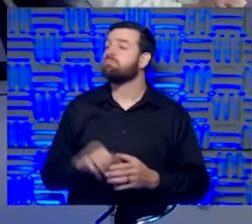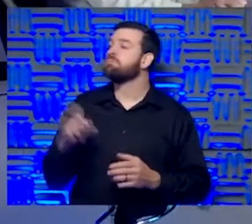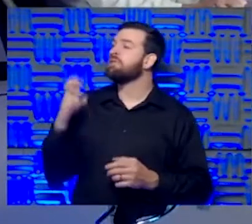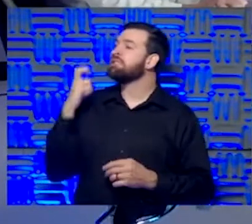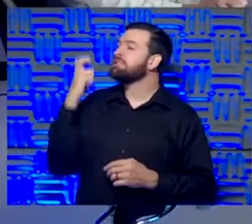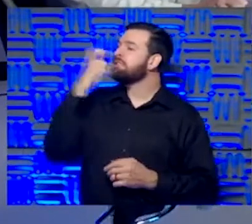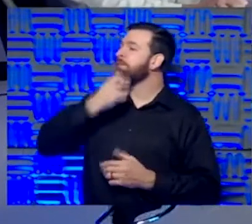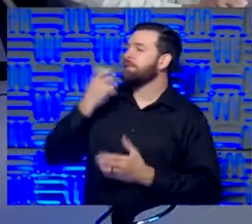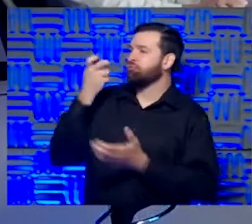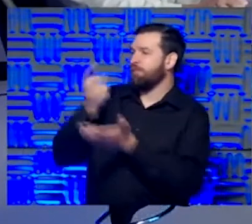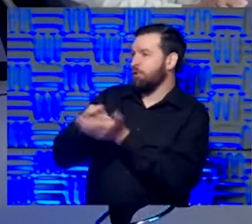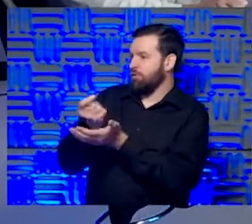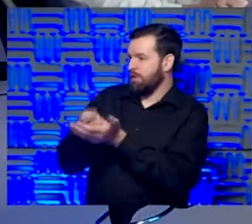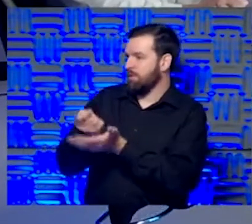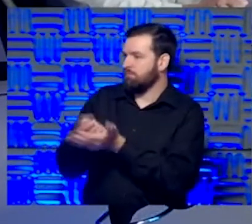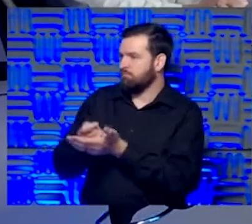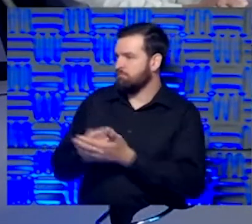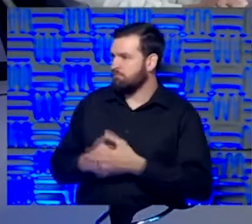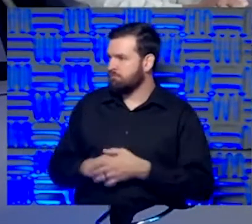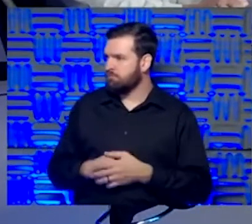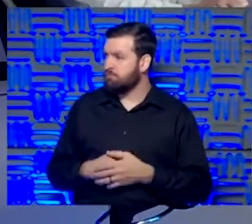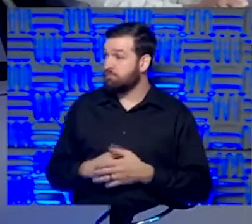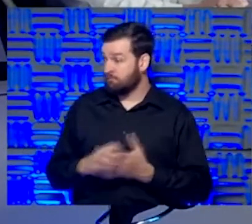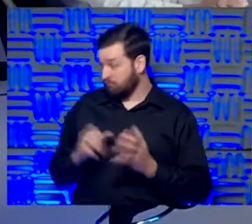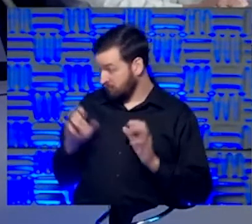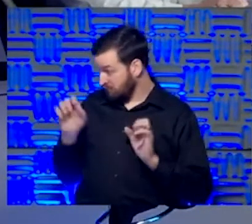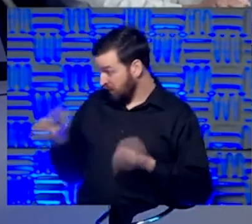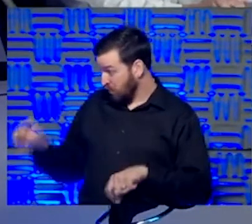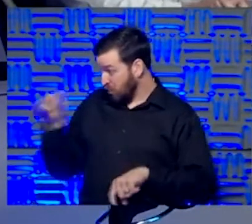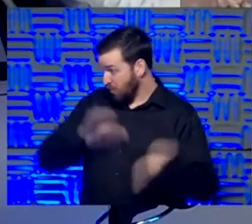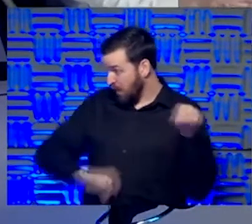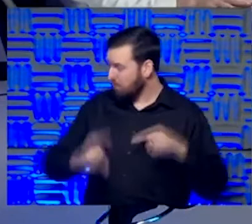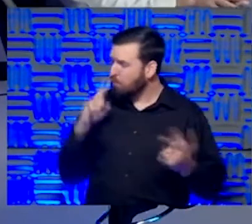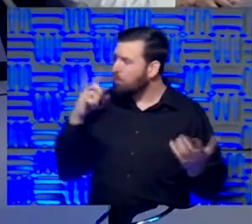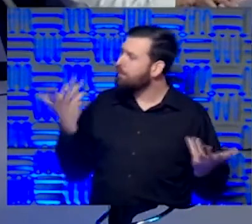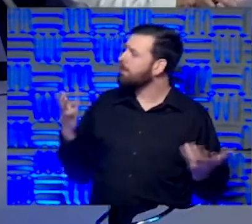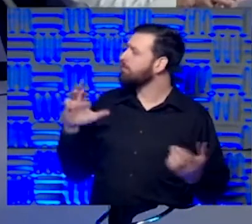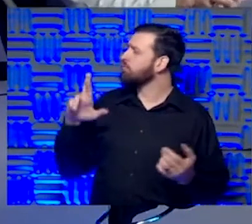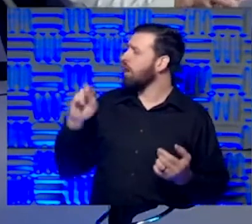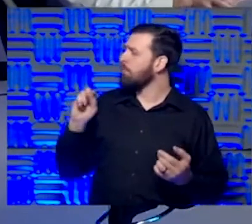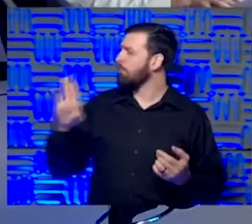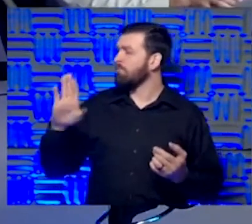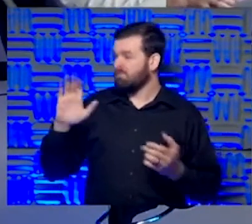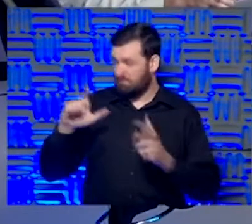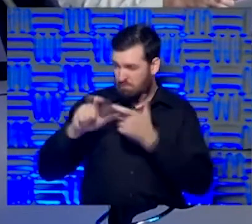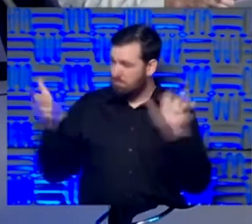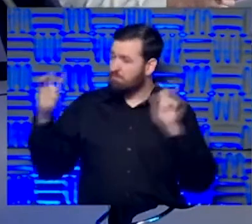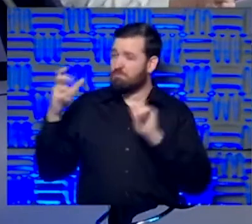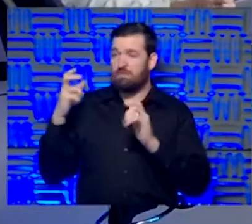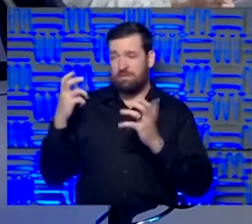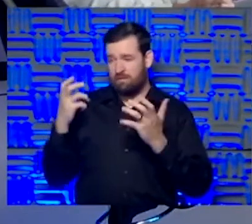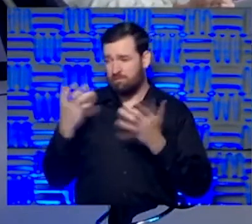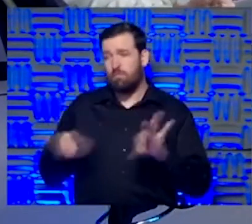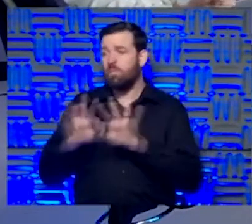therapy. Speech therapy. Can we go back to it? What do you think, Rob? I mean, that's a big deal for kids.